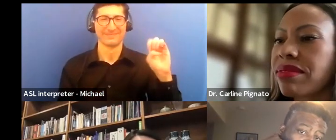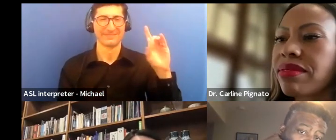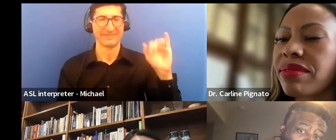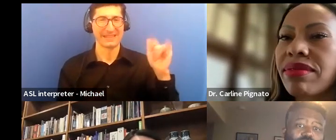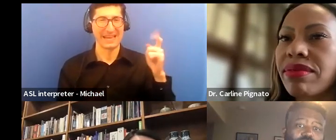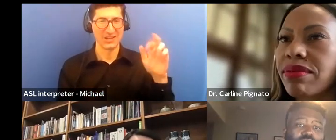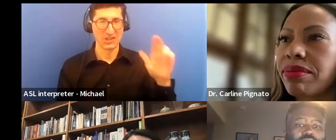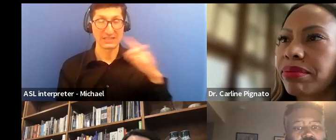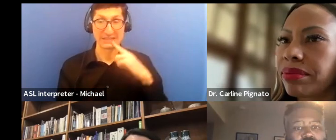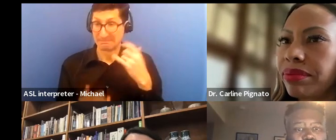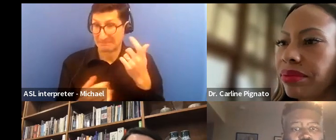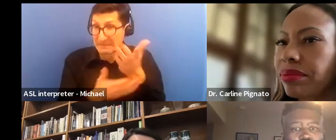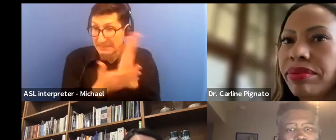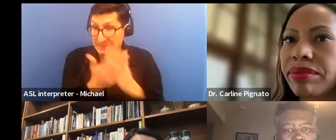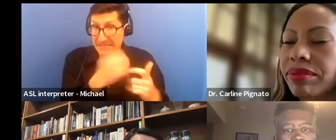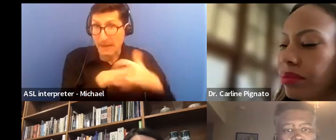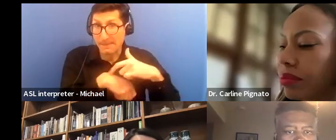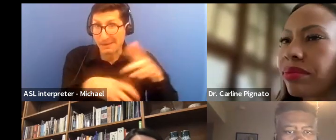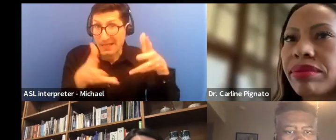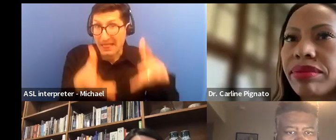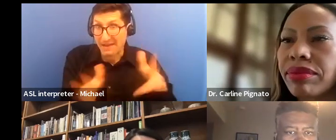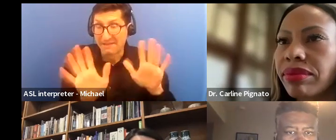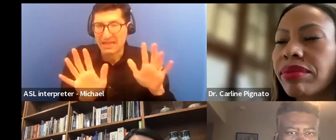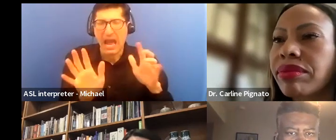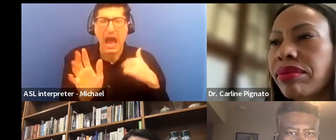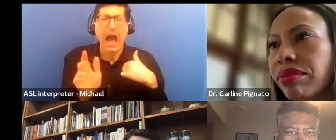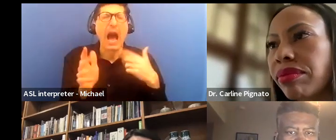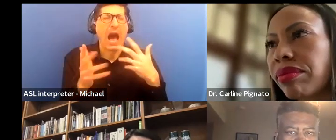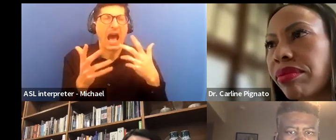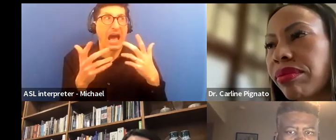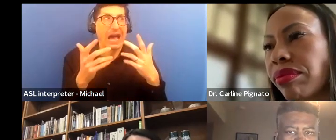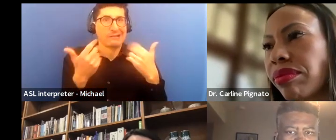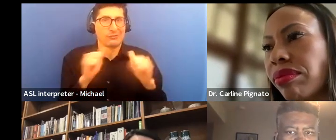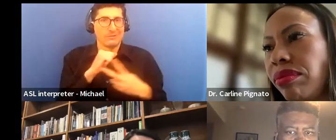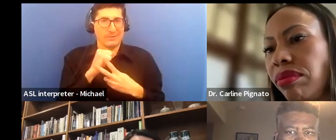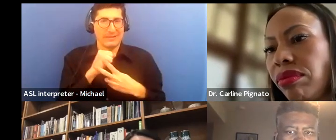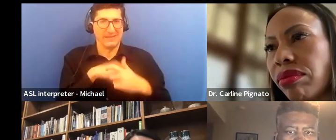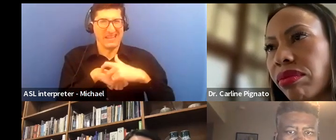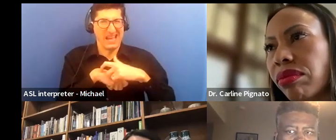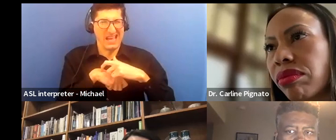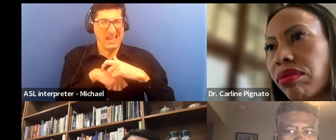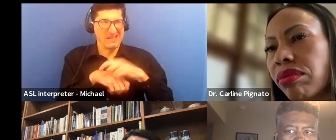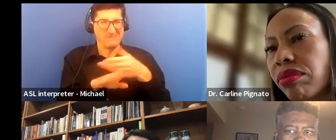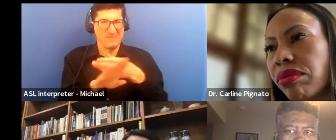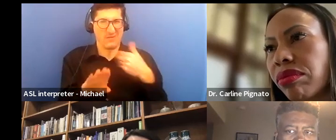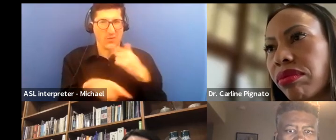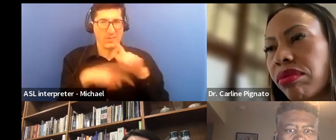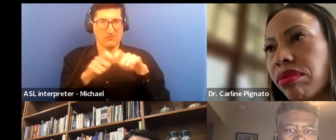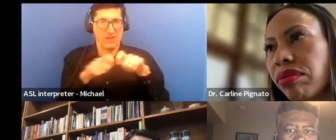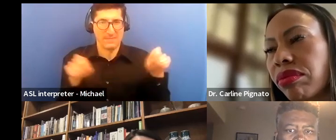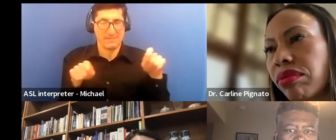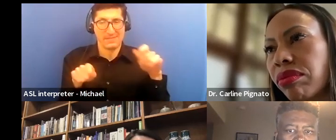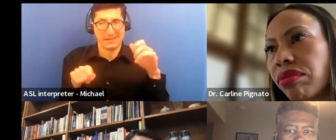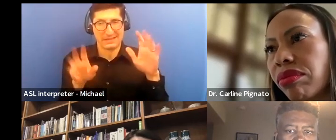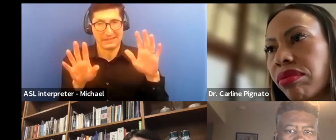time and I will try to give folks back, some minutes if I can, if we wrap early.